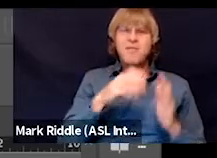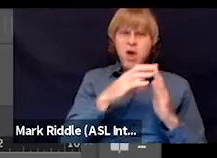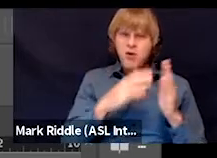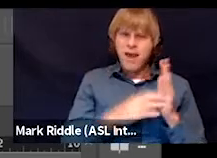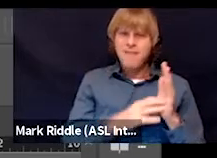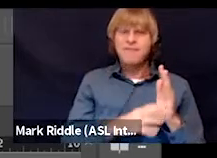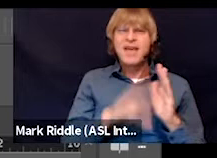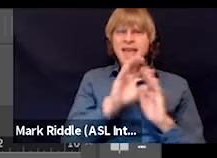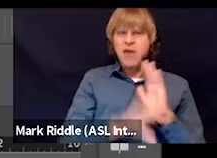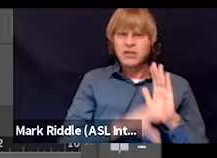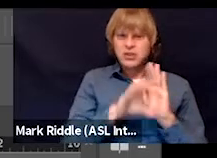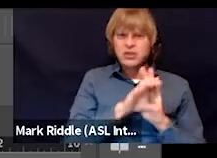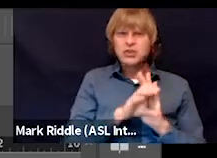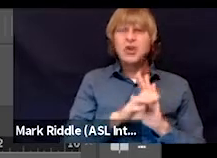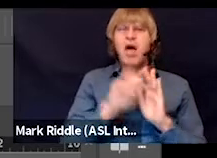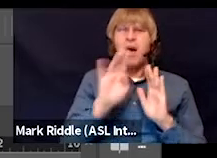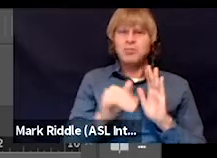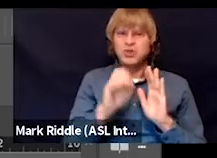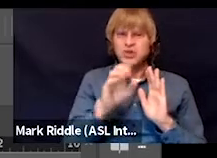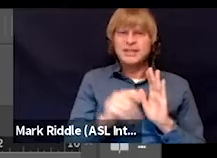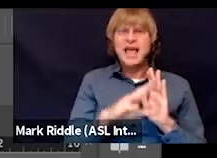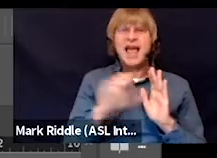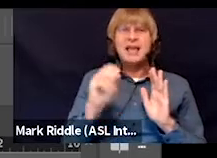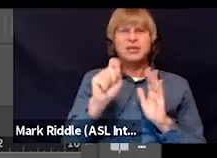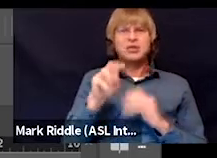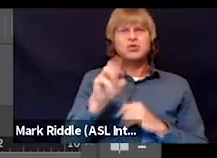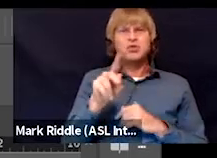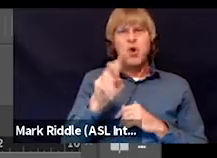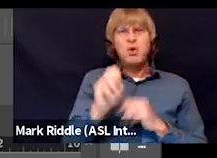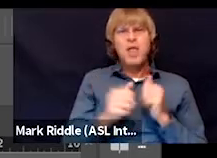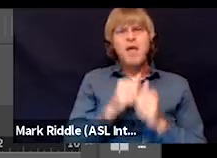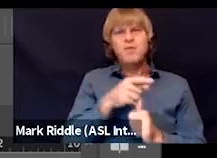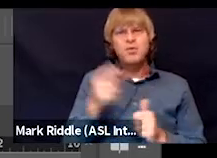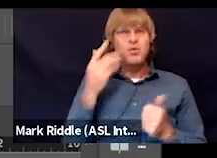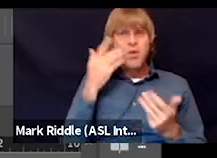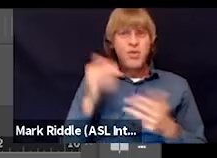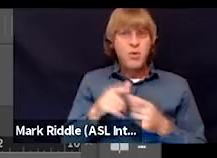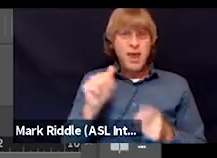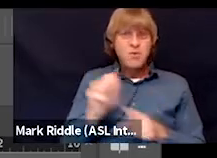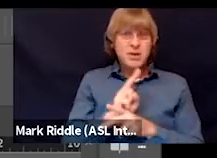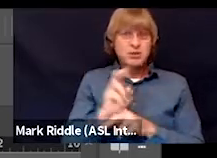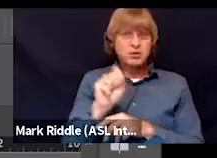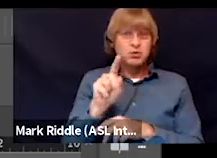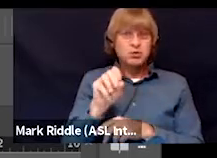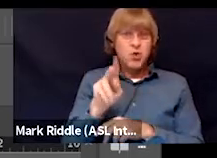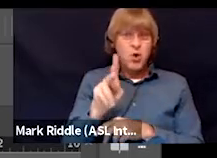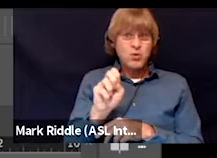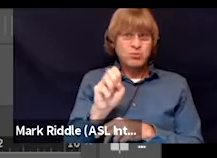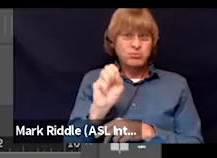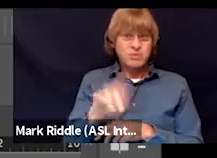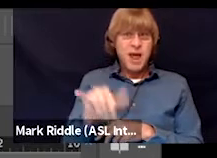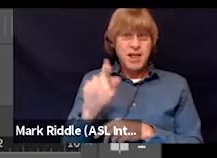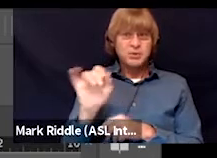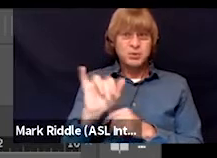styles, character styles, object styles, and I bet a lot of you don't even know that you can make stroke styles.